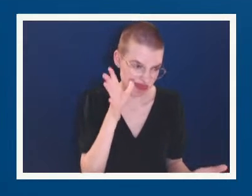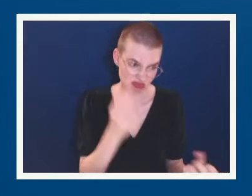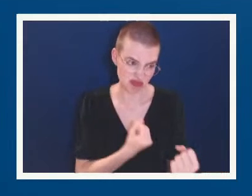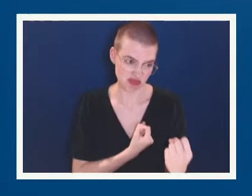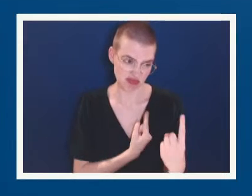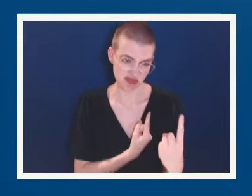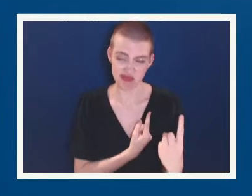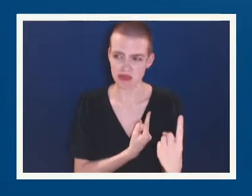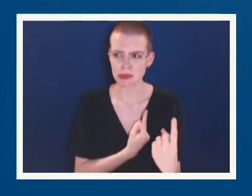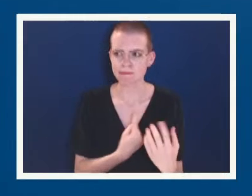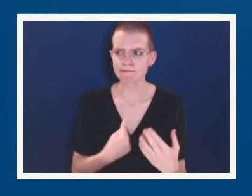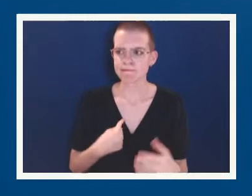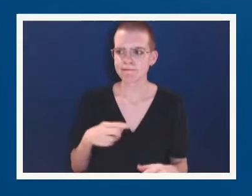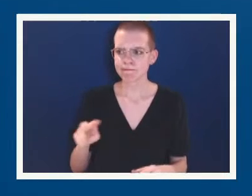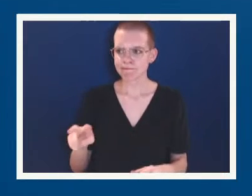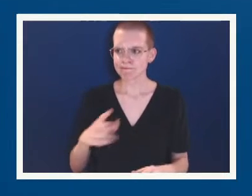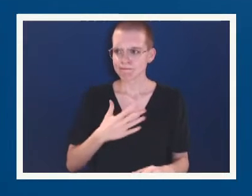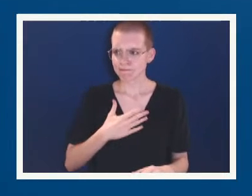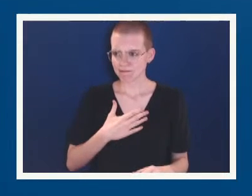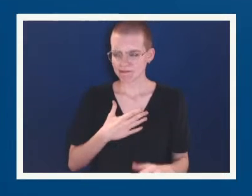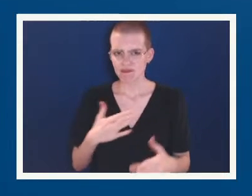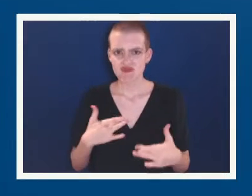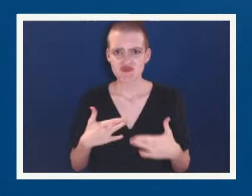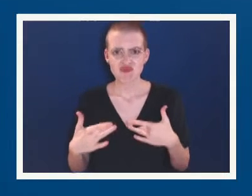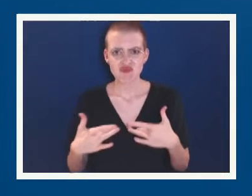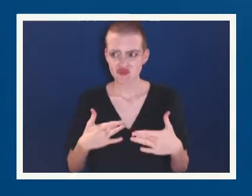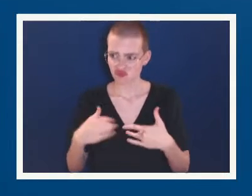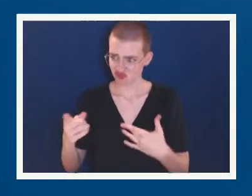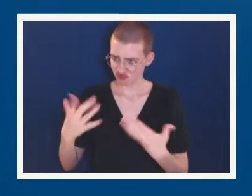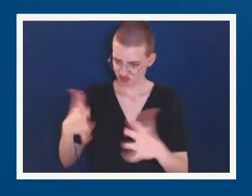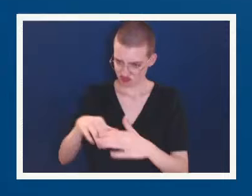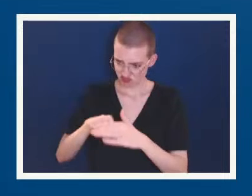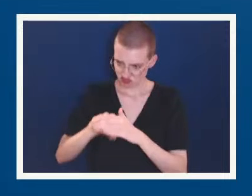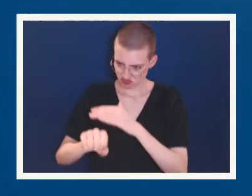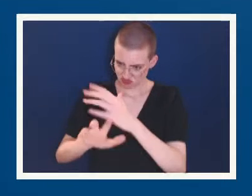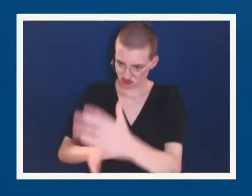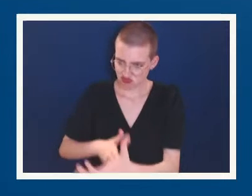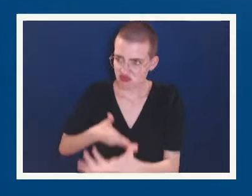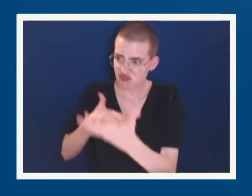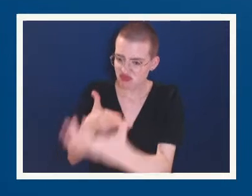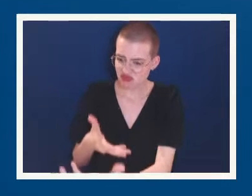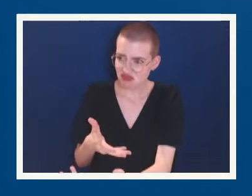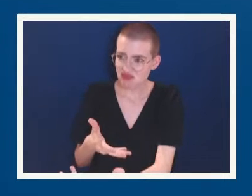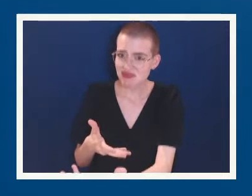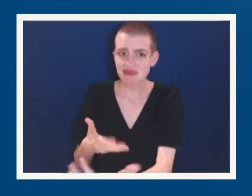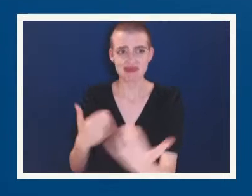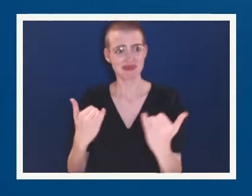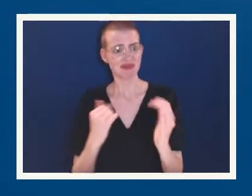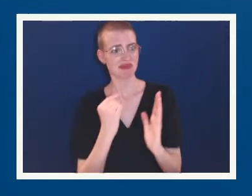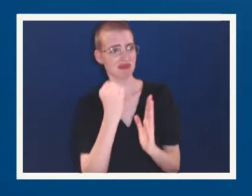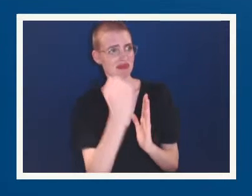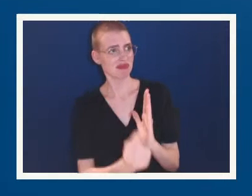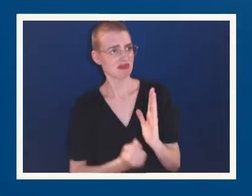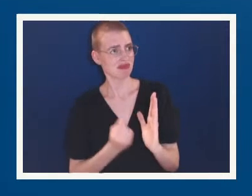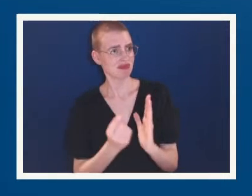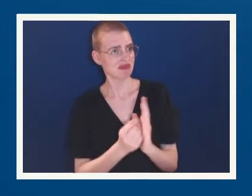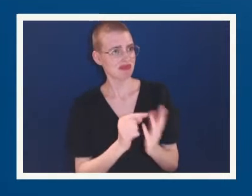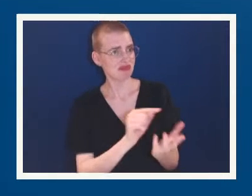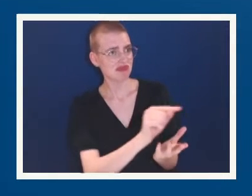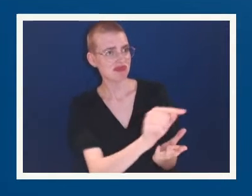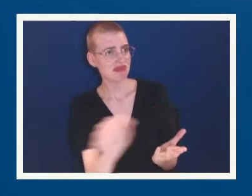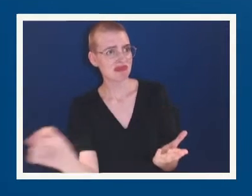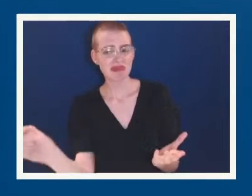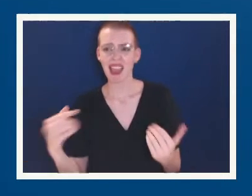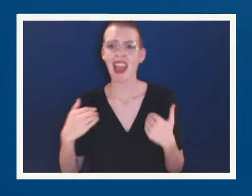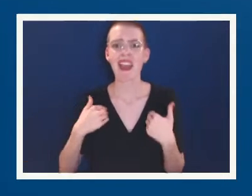into this world at a time where maybe, just maybe, they have fewer opportunities than the world